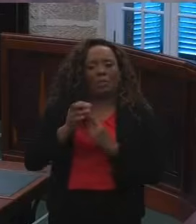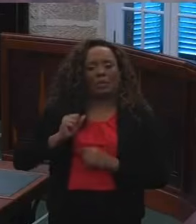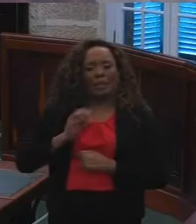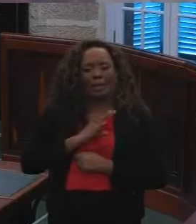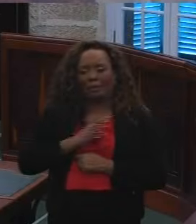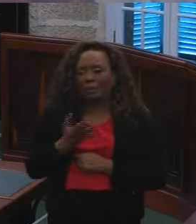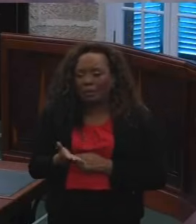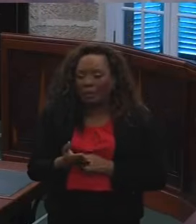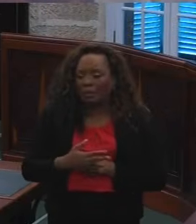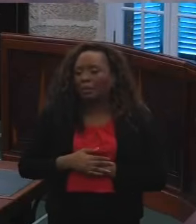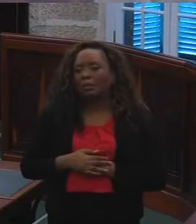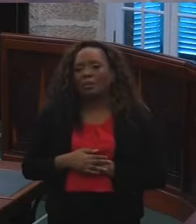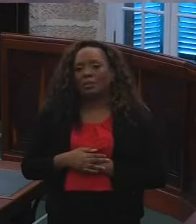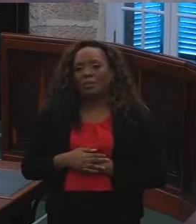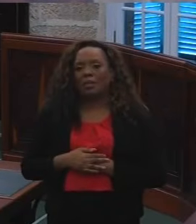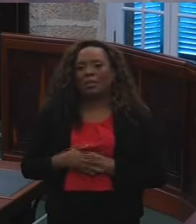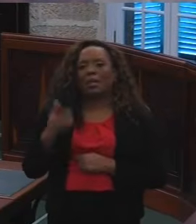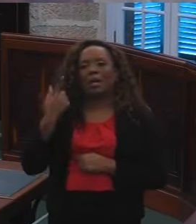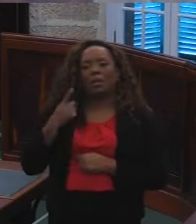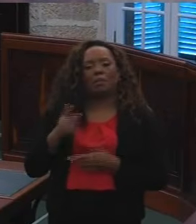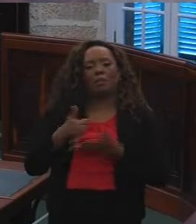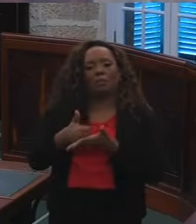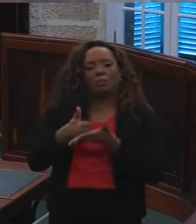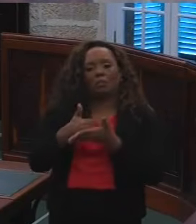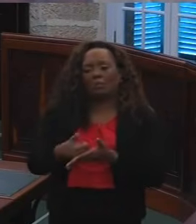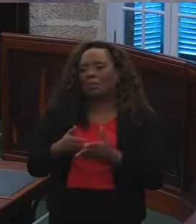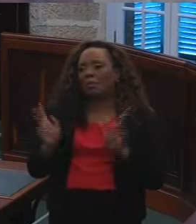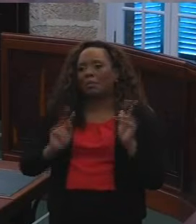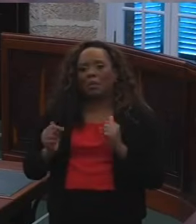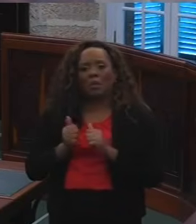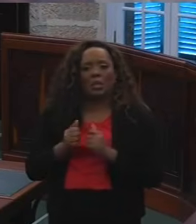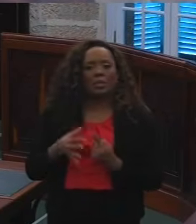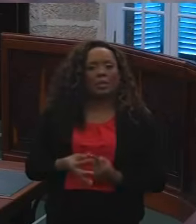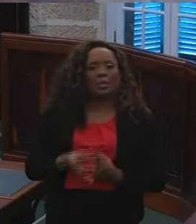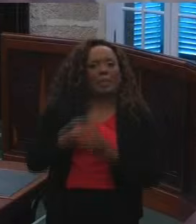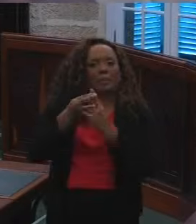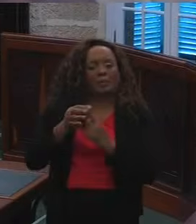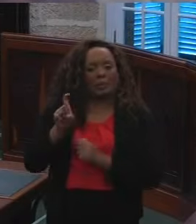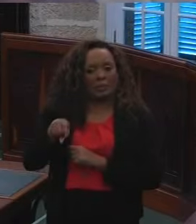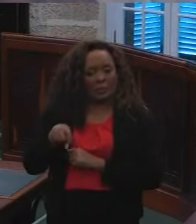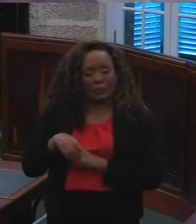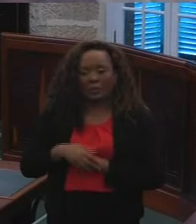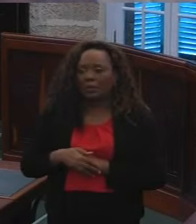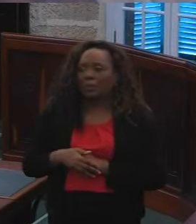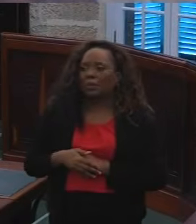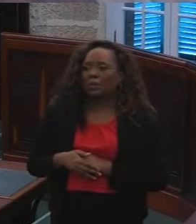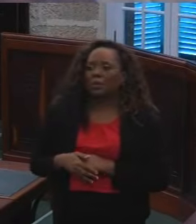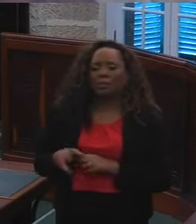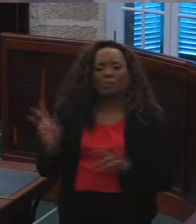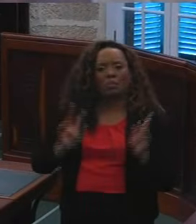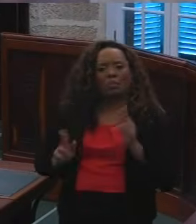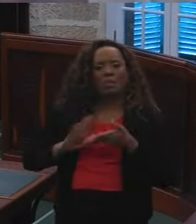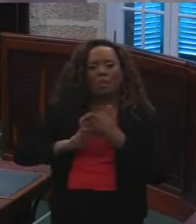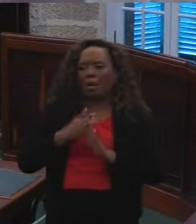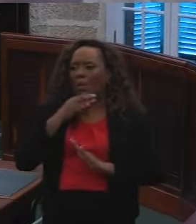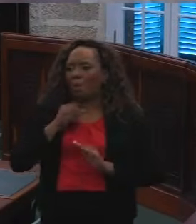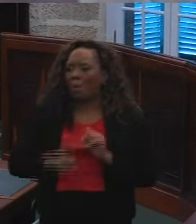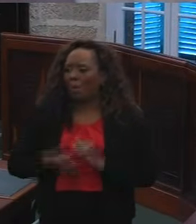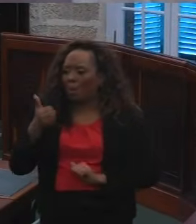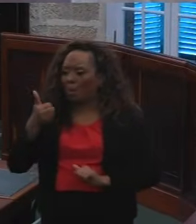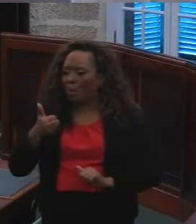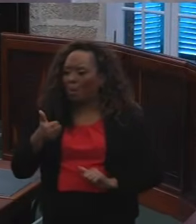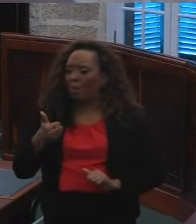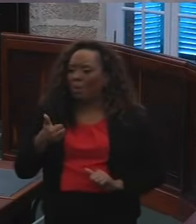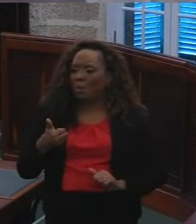there to be able to facilitate persons with special needs, because we understand that as person age, that they will require